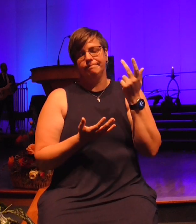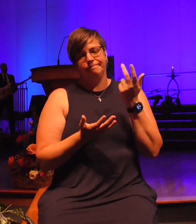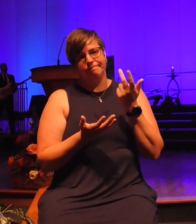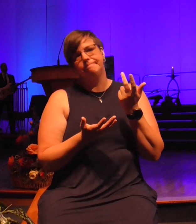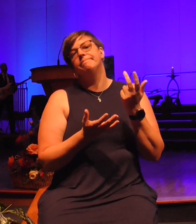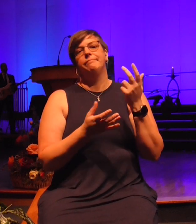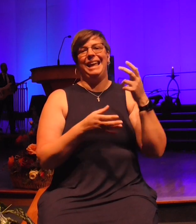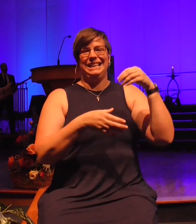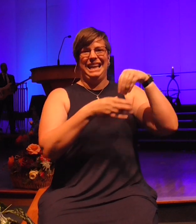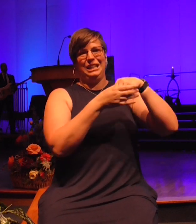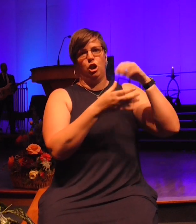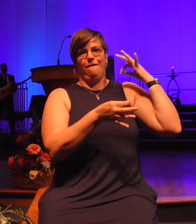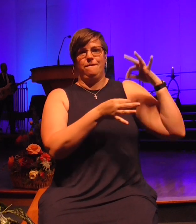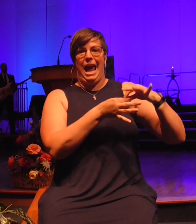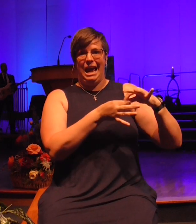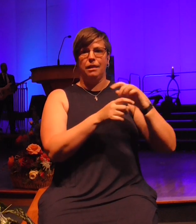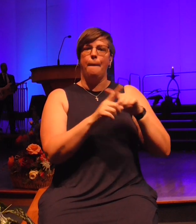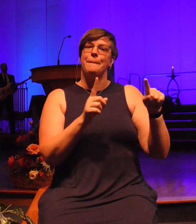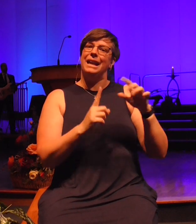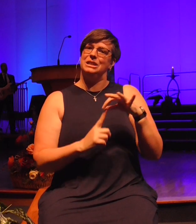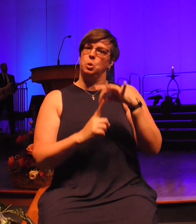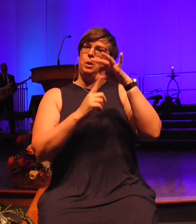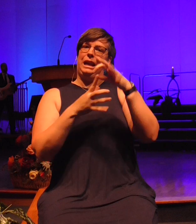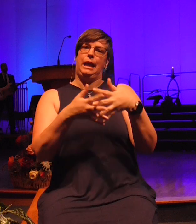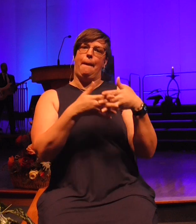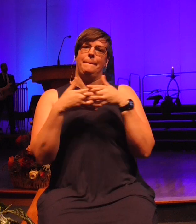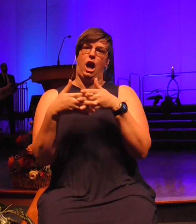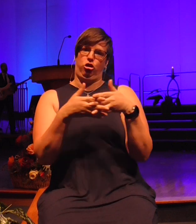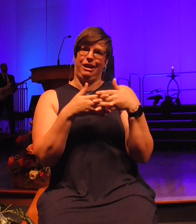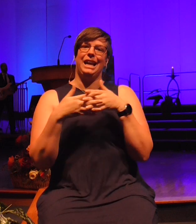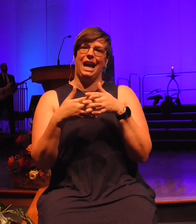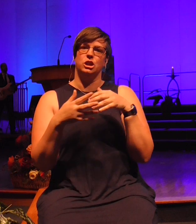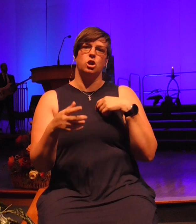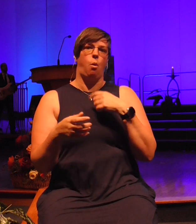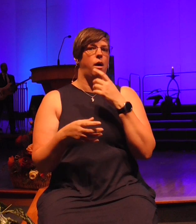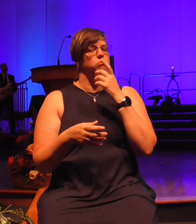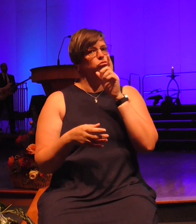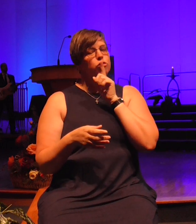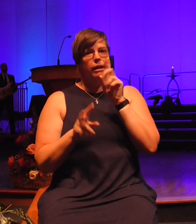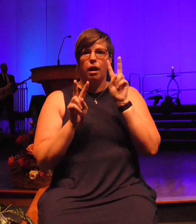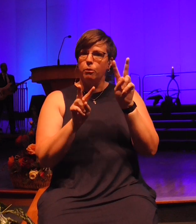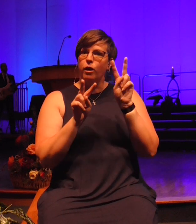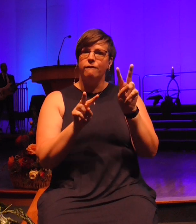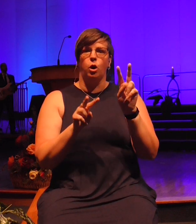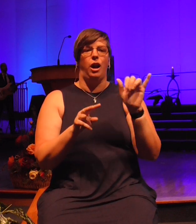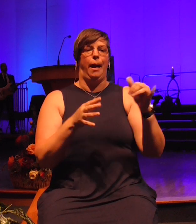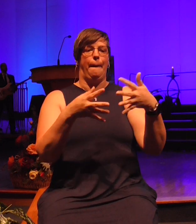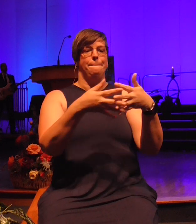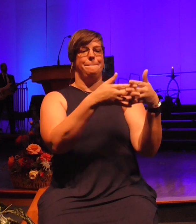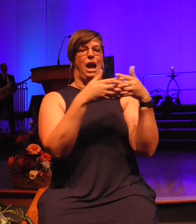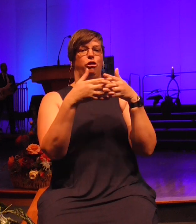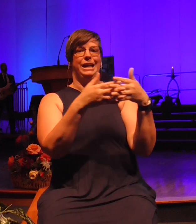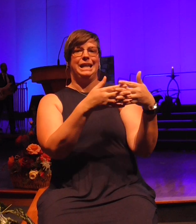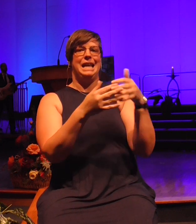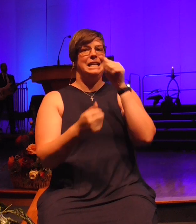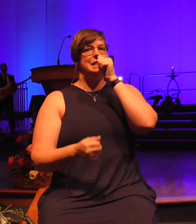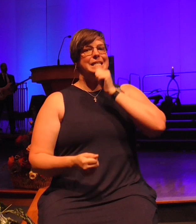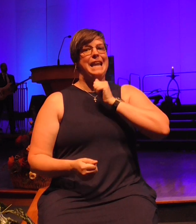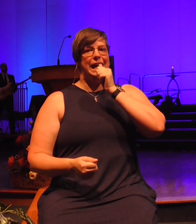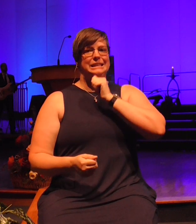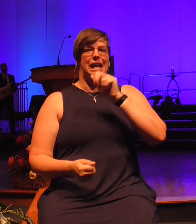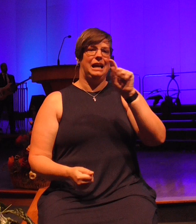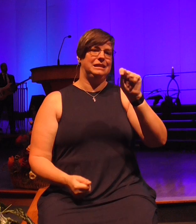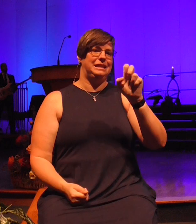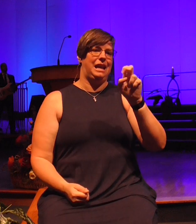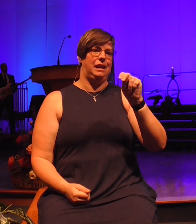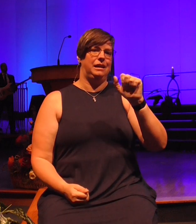interfaith principles, but it's also uniquely American. And I'm looking forward to giving the sermon on American tenacity, the